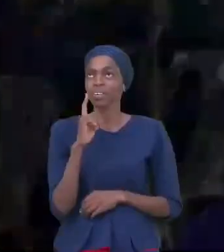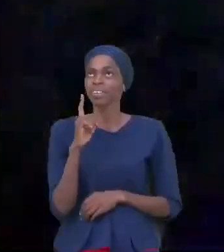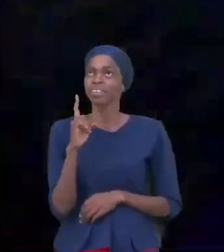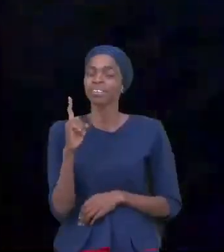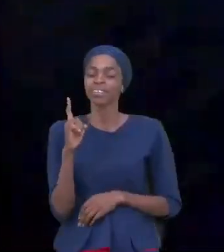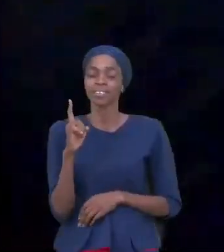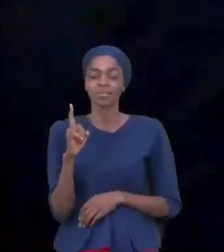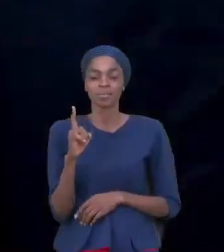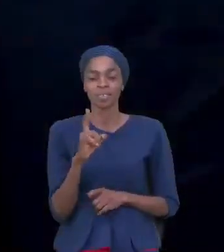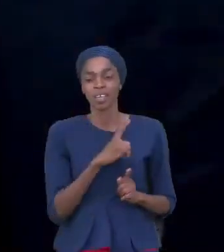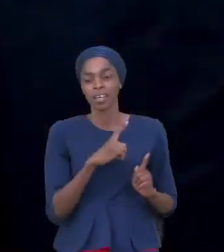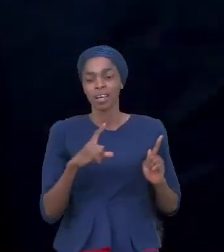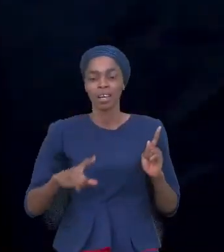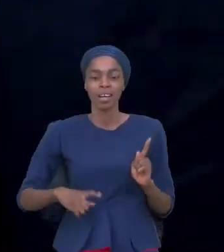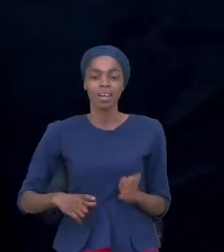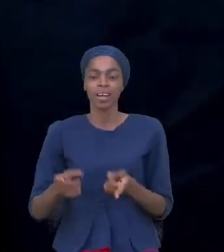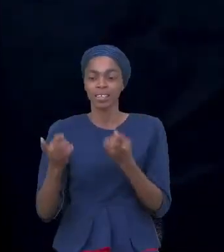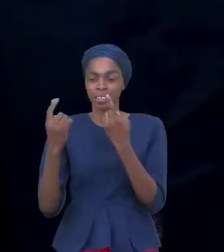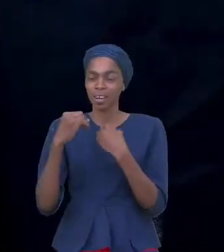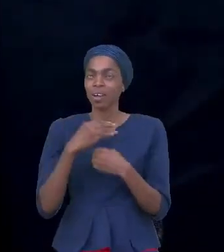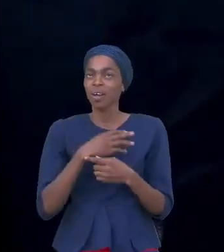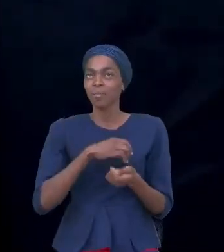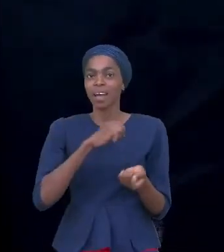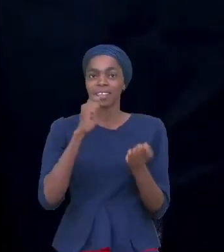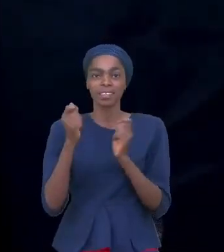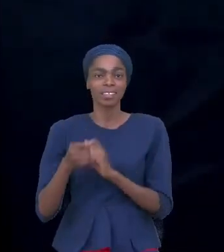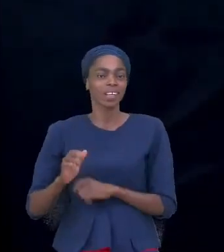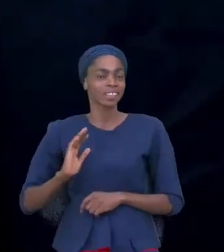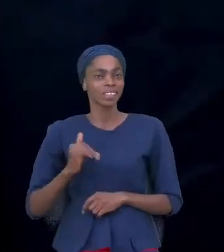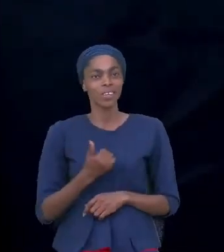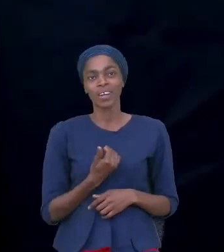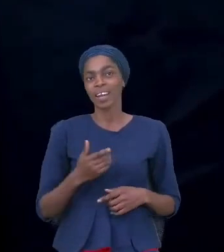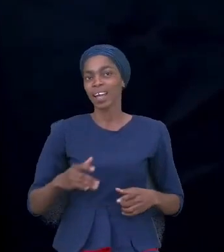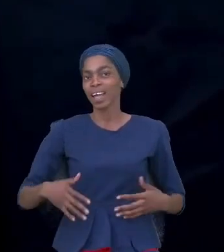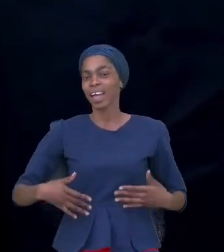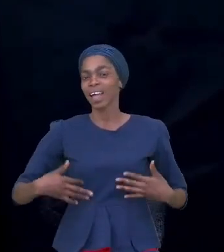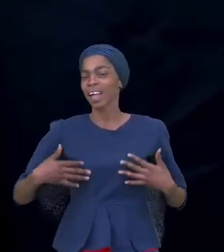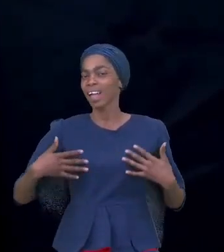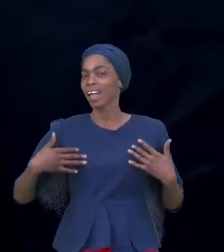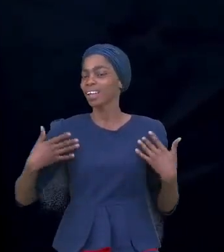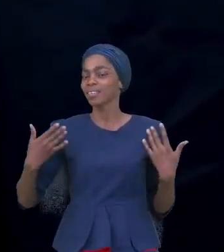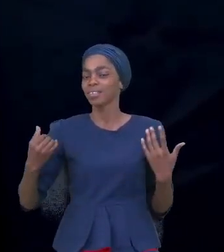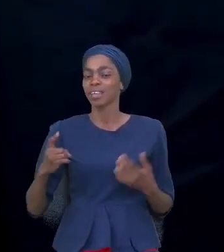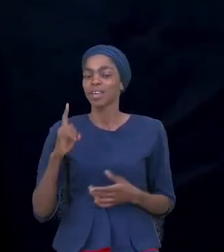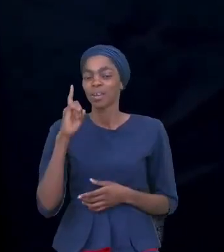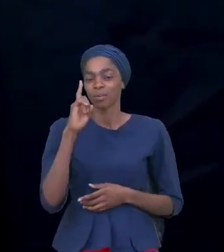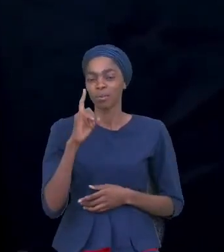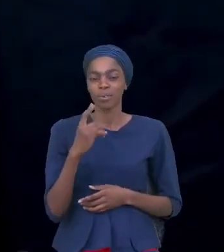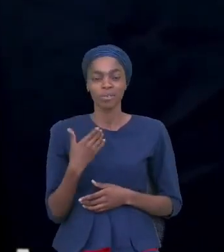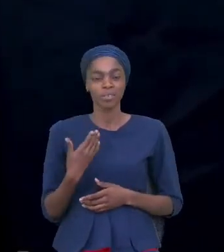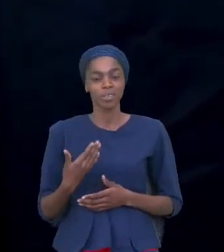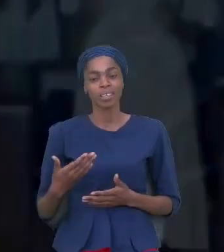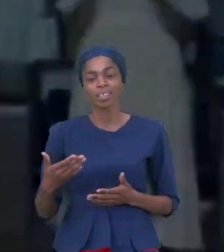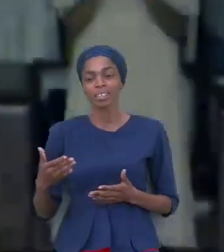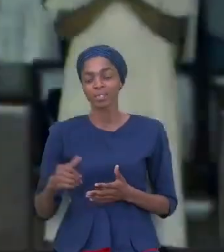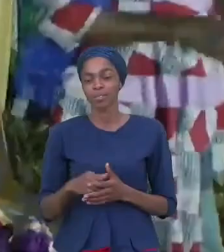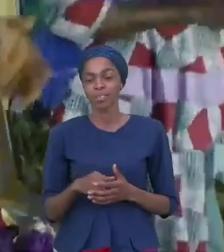you, Lord, come and change our lives.